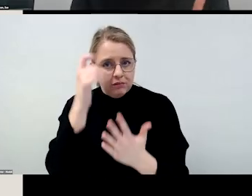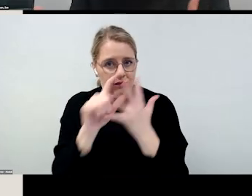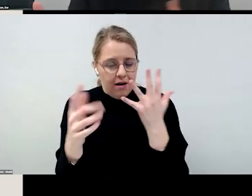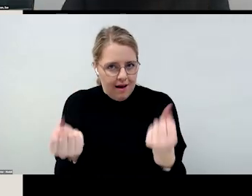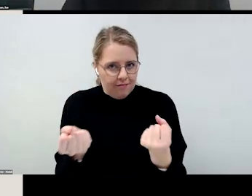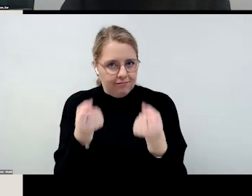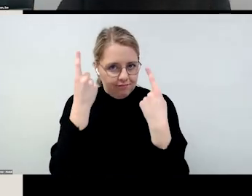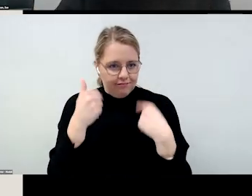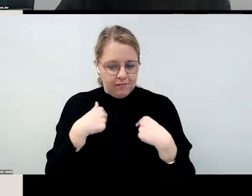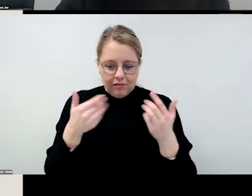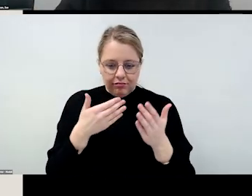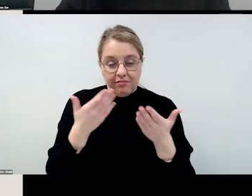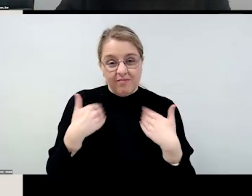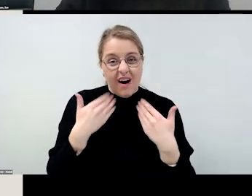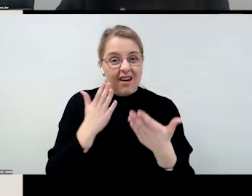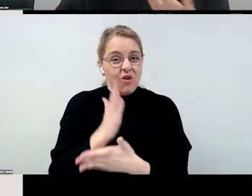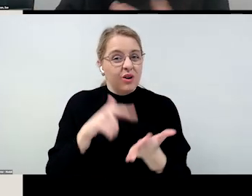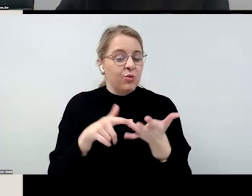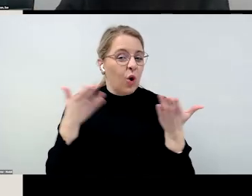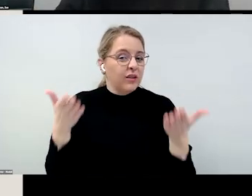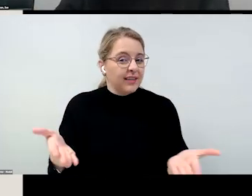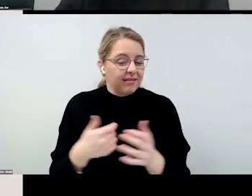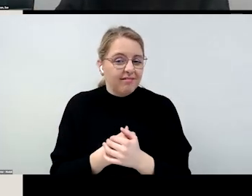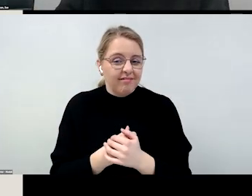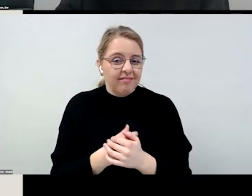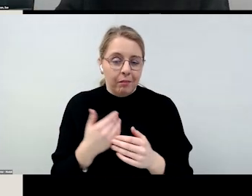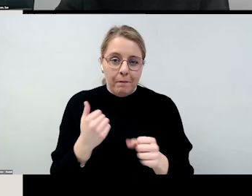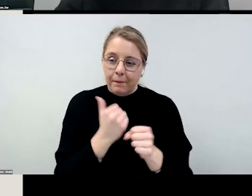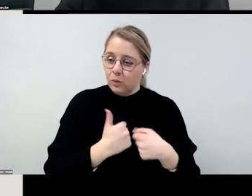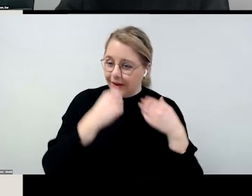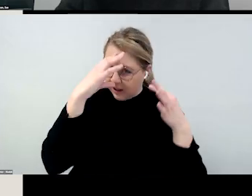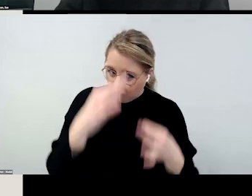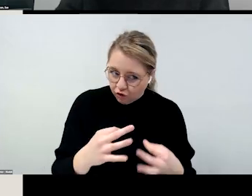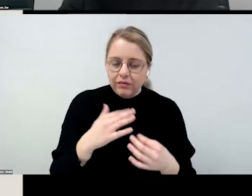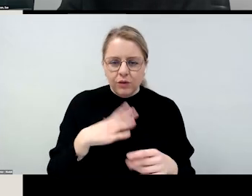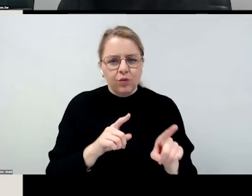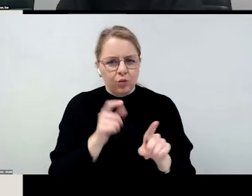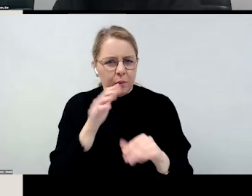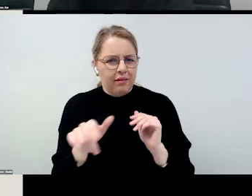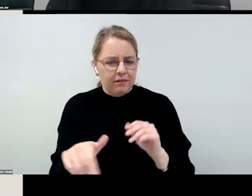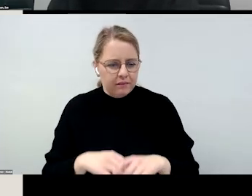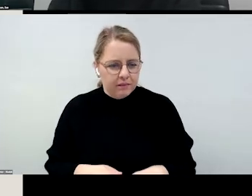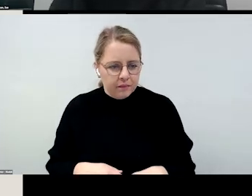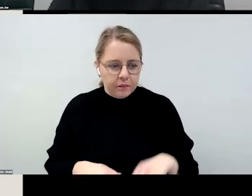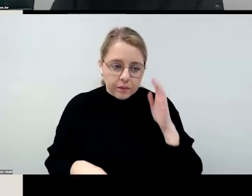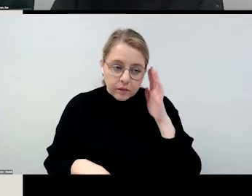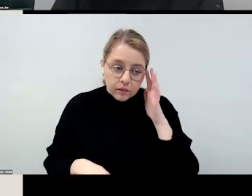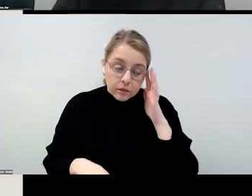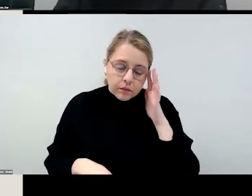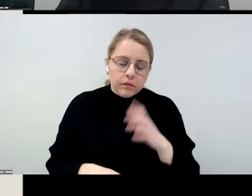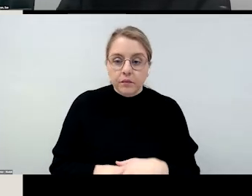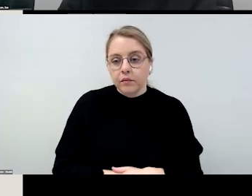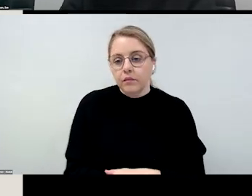understand their right to consent and they're in making healthcare choices. So moving on to the next part of